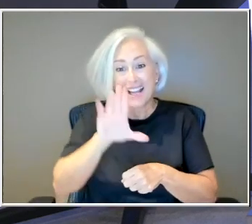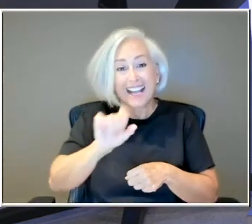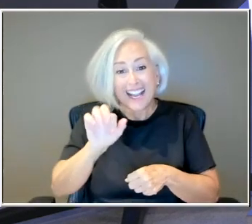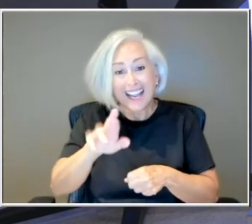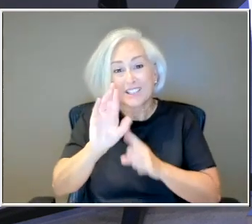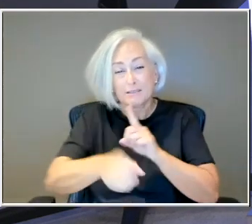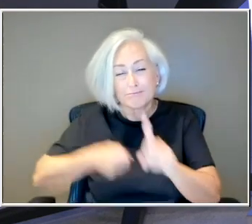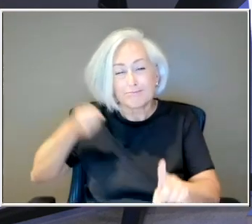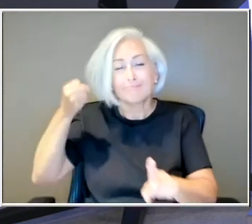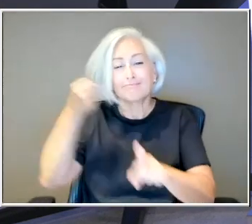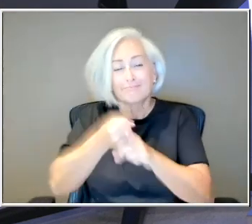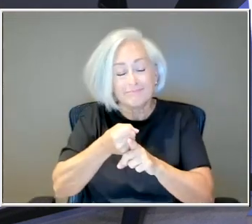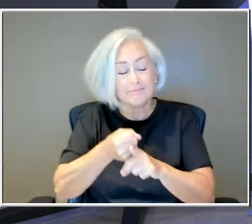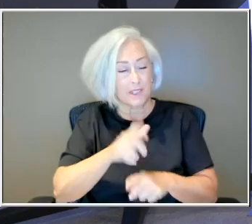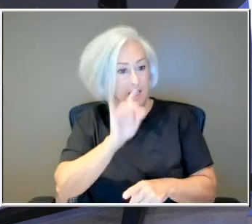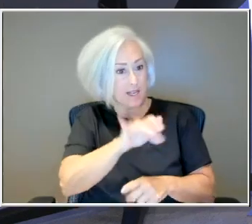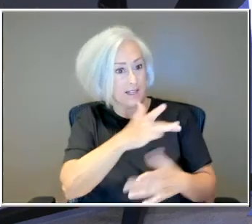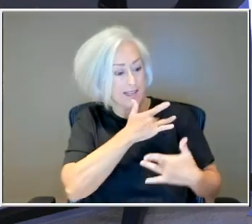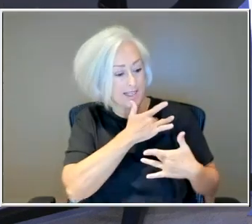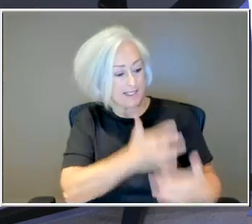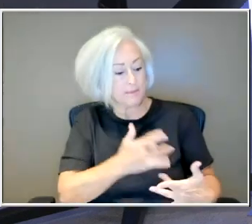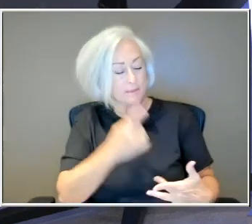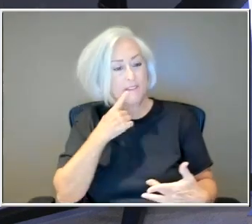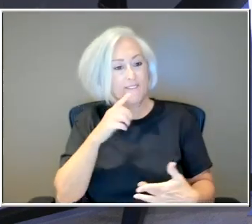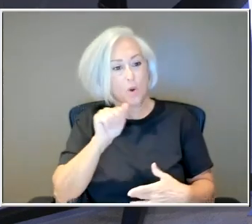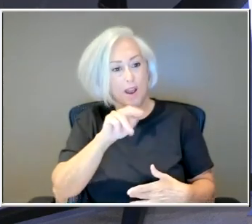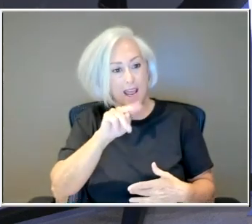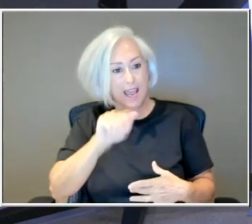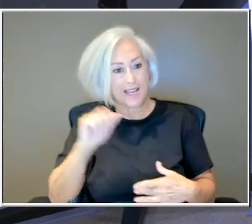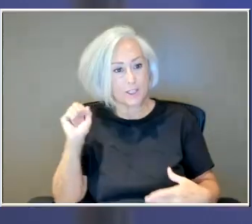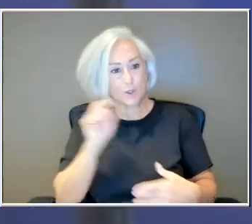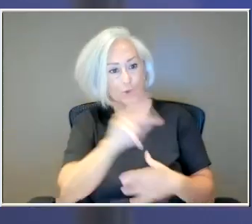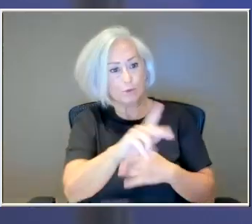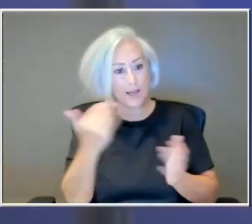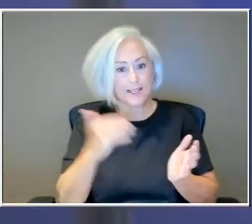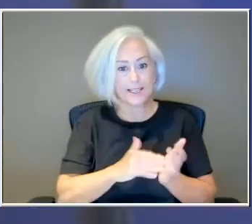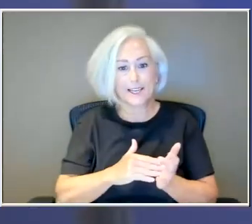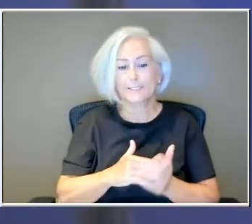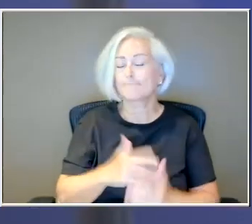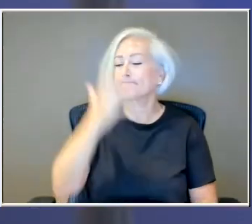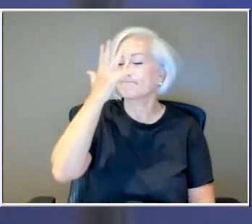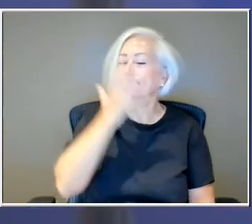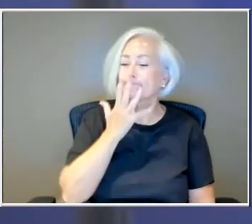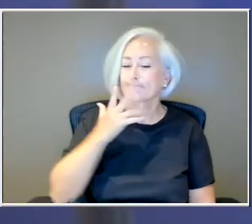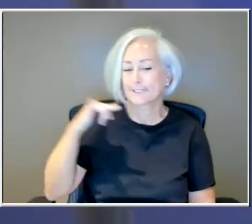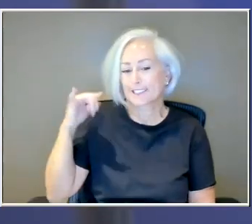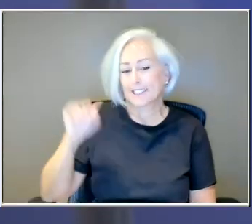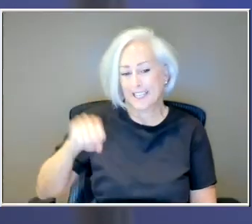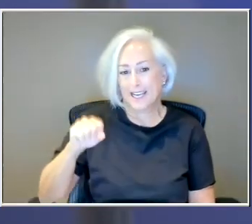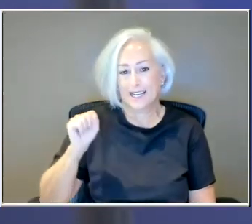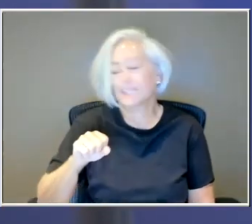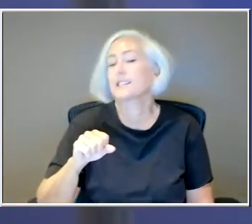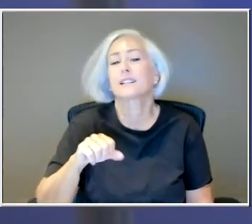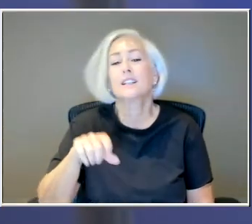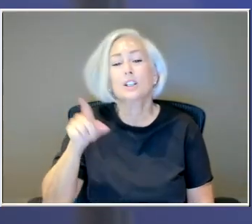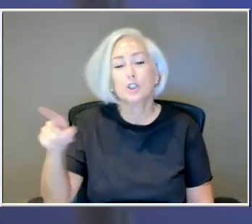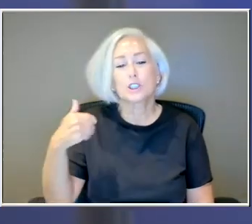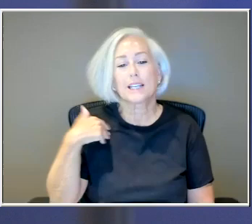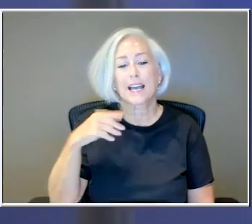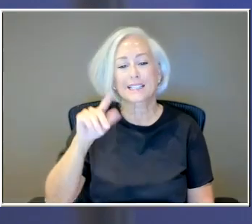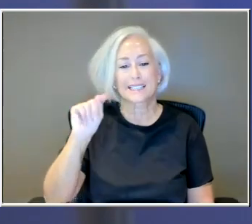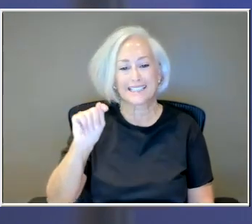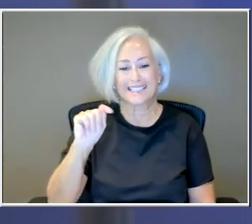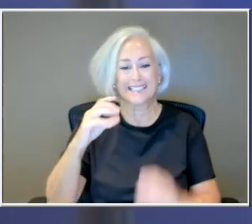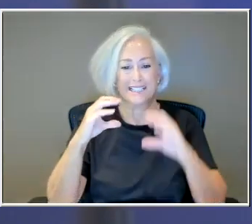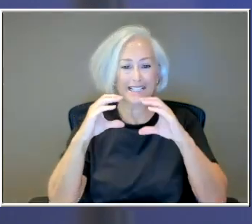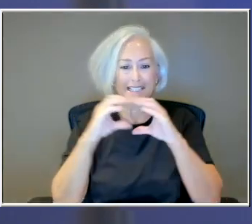with a diagnosis like Anna's for it to come back? Unfortunately, yes. Anna has T-cell lymphoma. When it comes to lymphoma, we